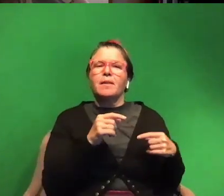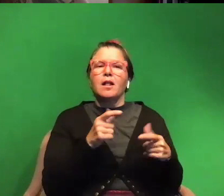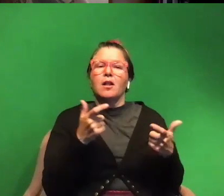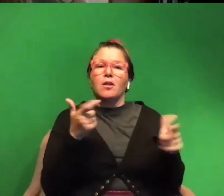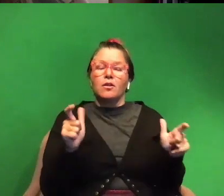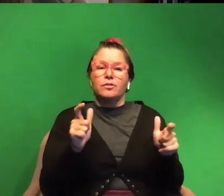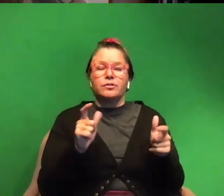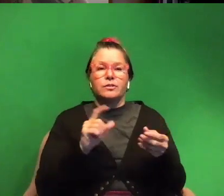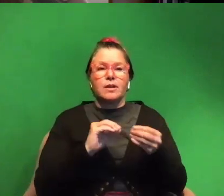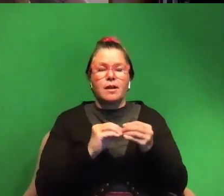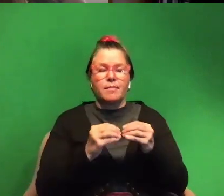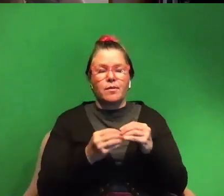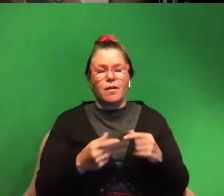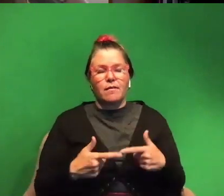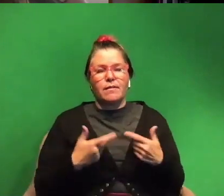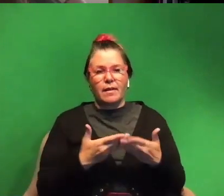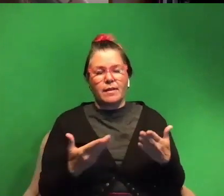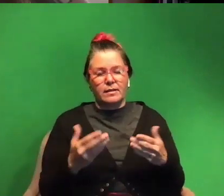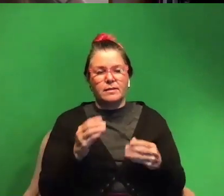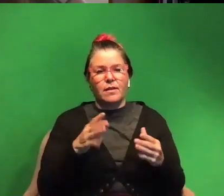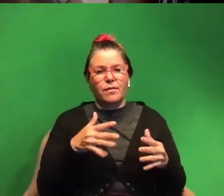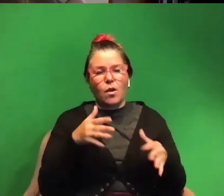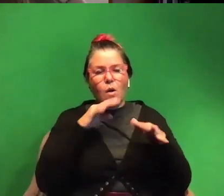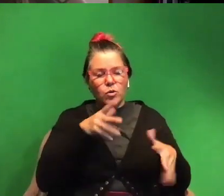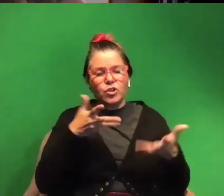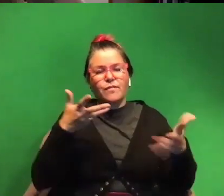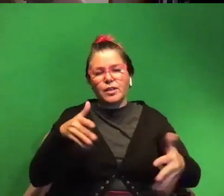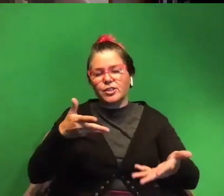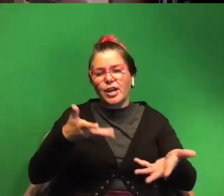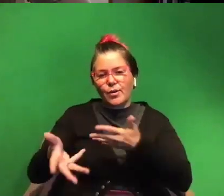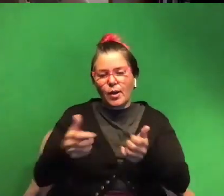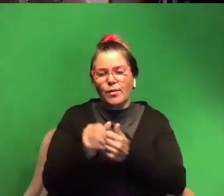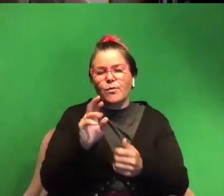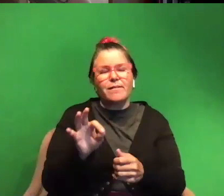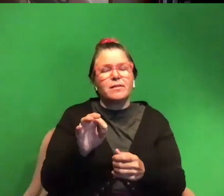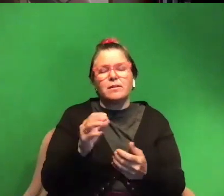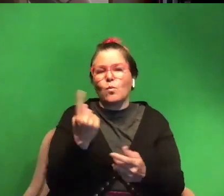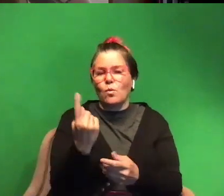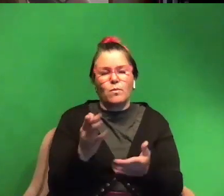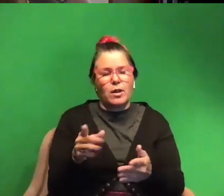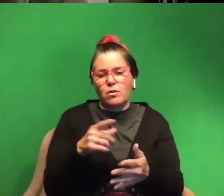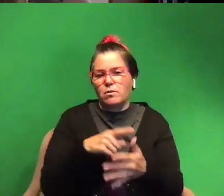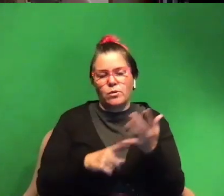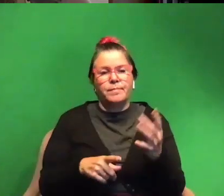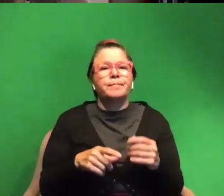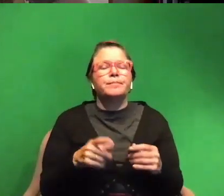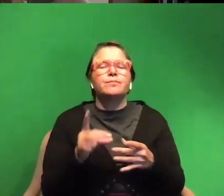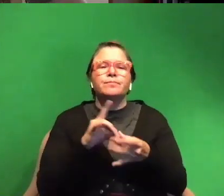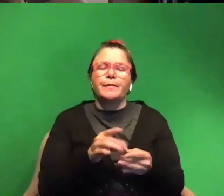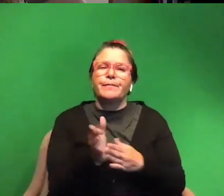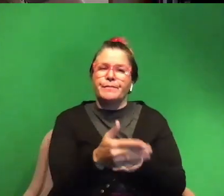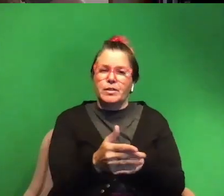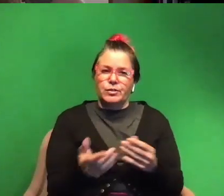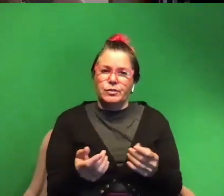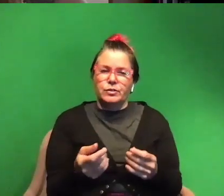of organisms in the ocean having interacted with a reef in some way. This pertains a lot to fish. And